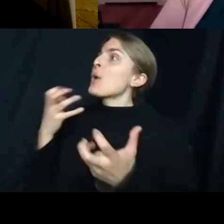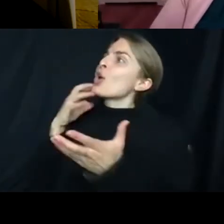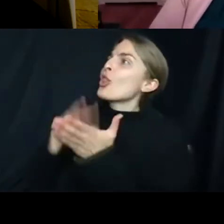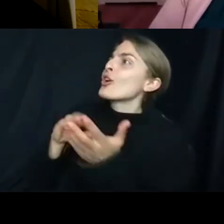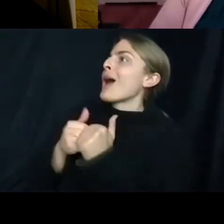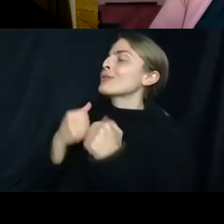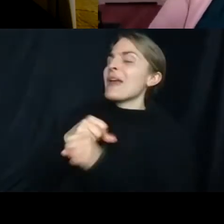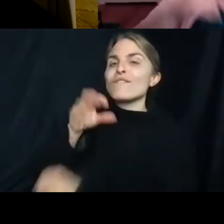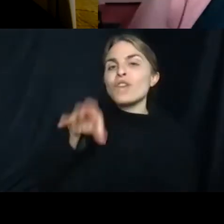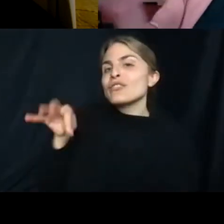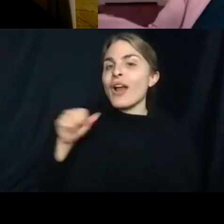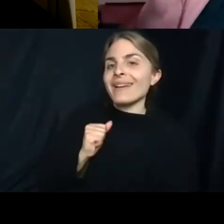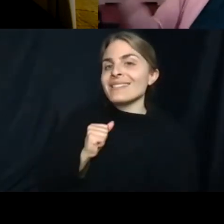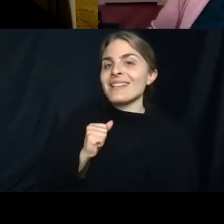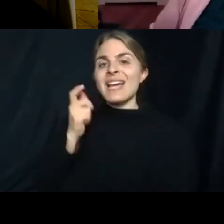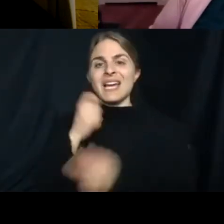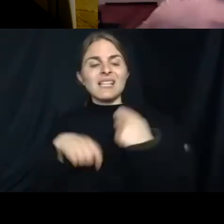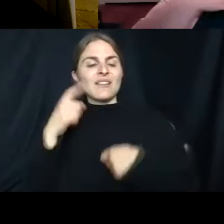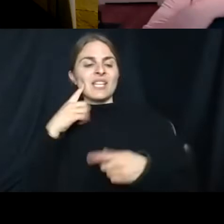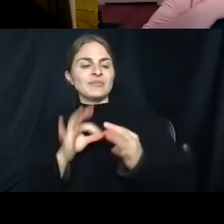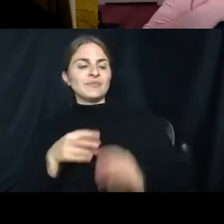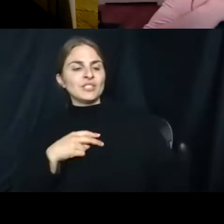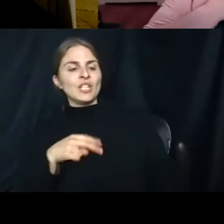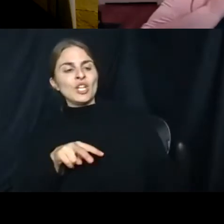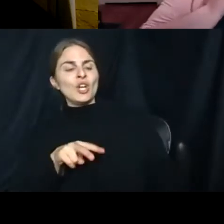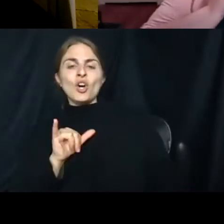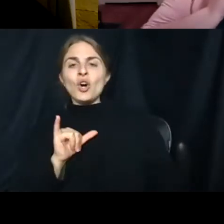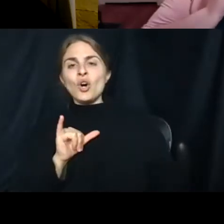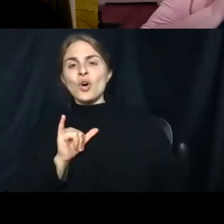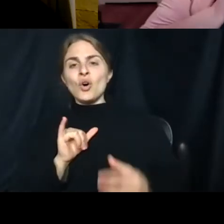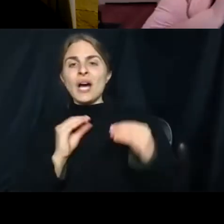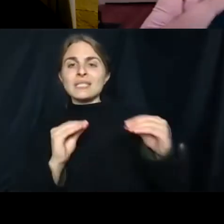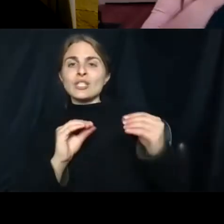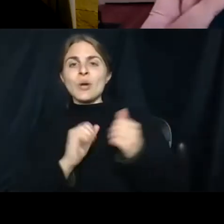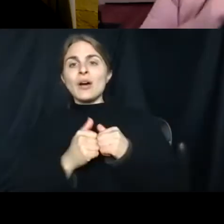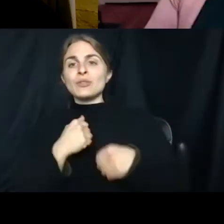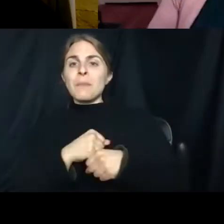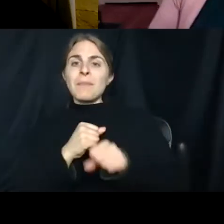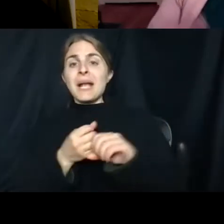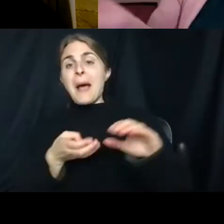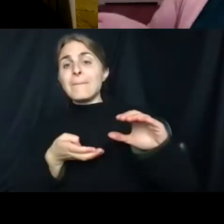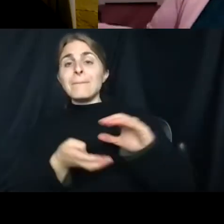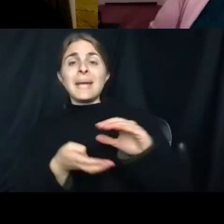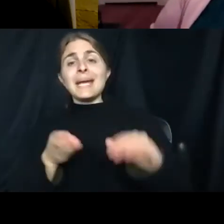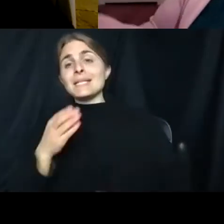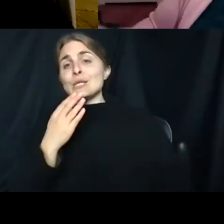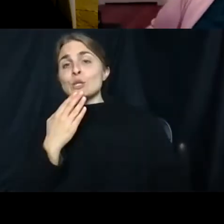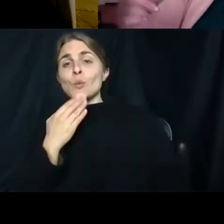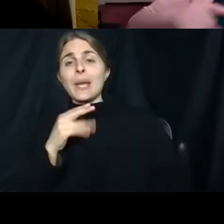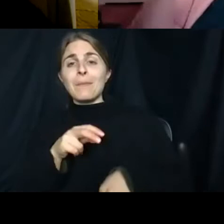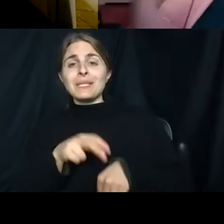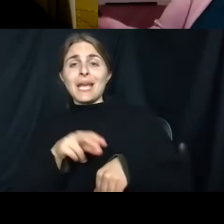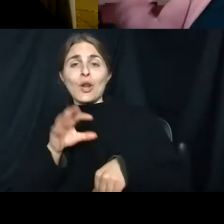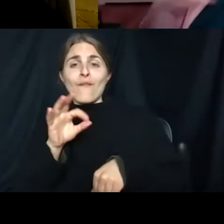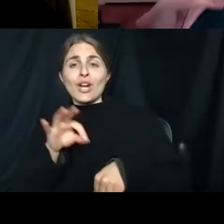fries, instead of interpreting that as like, oh, I'll teach you how to make a baked sweet potato fry. And then like, that's just like, instead